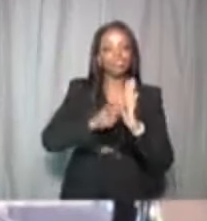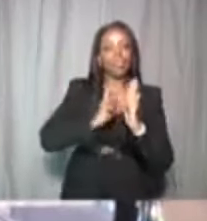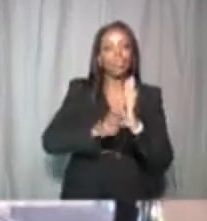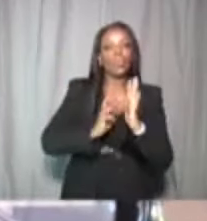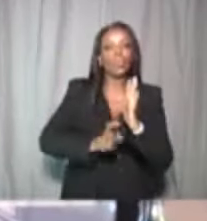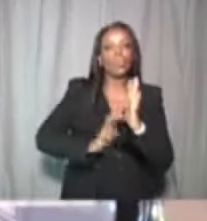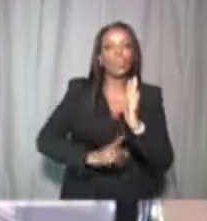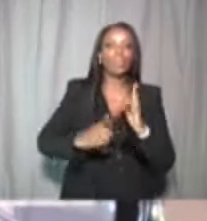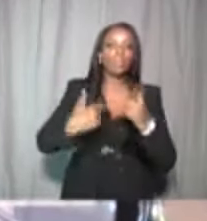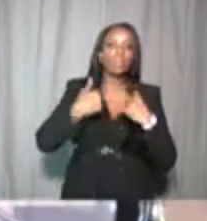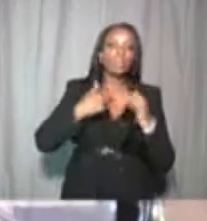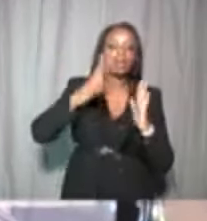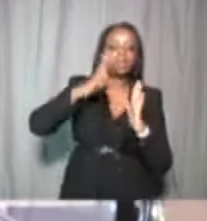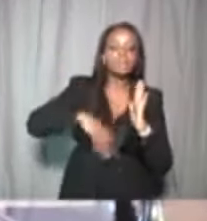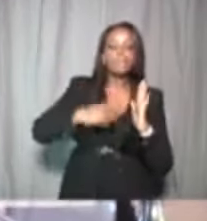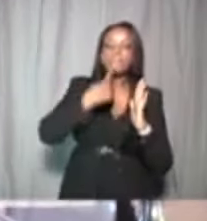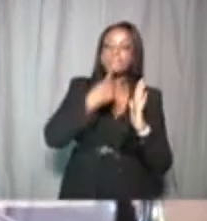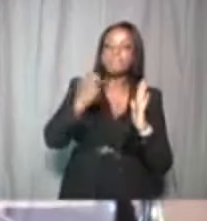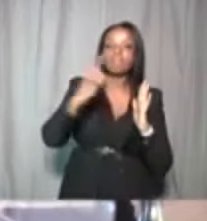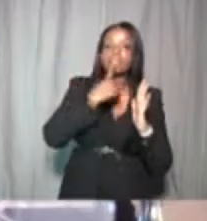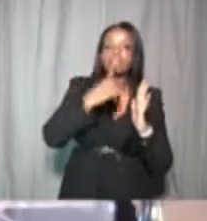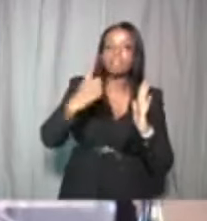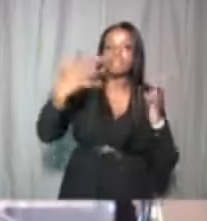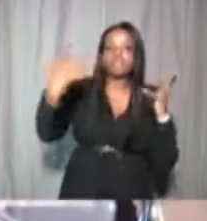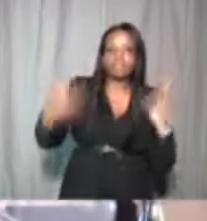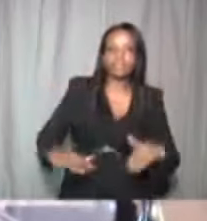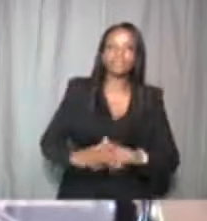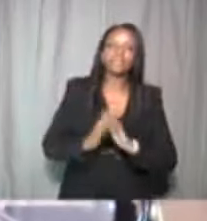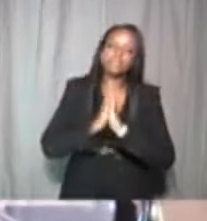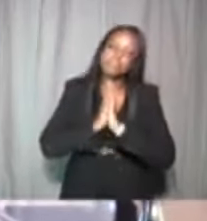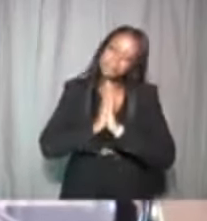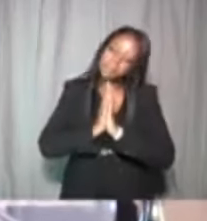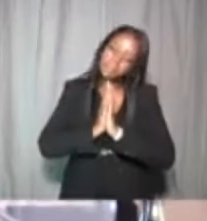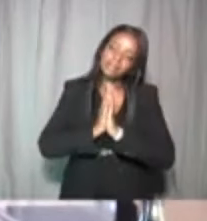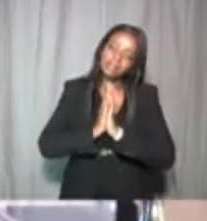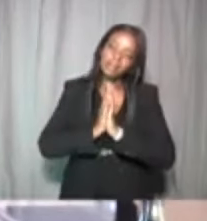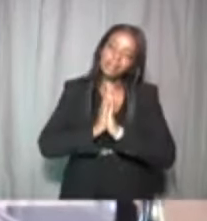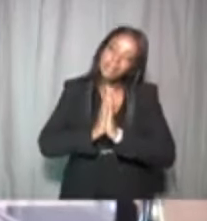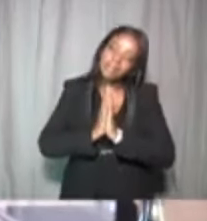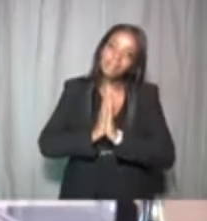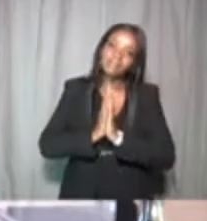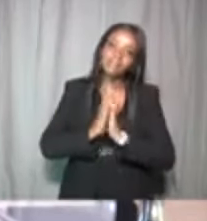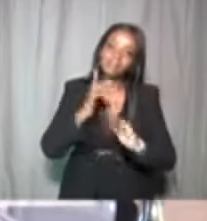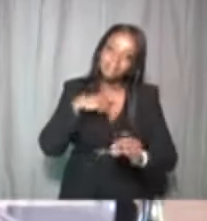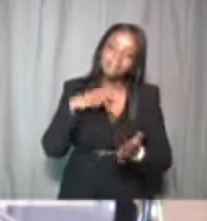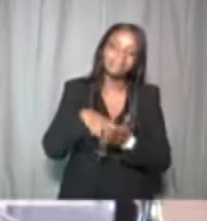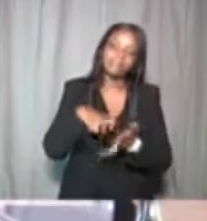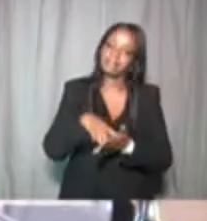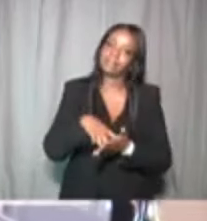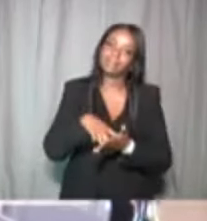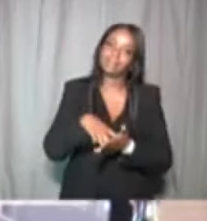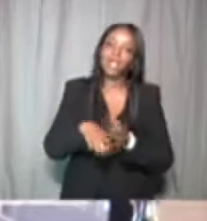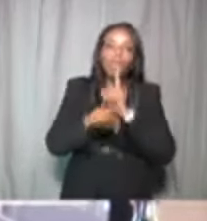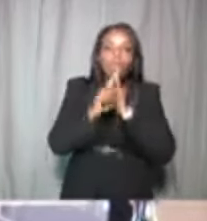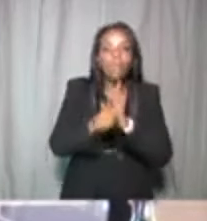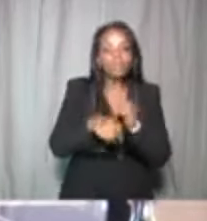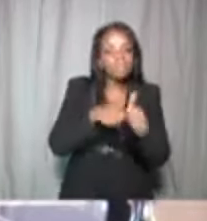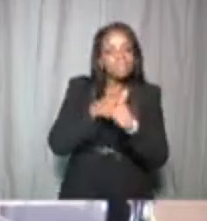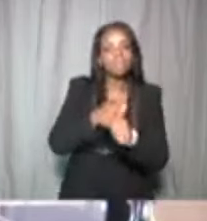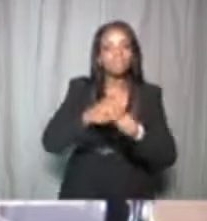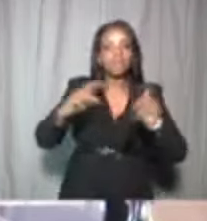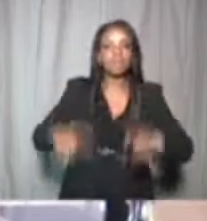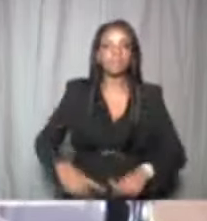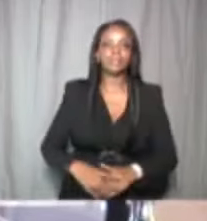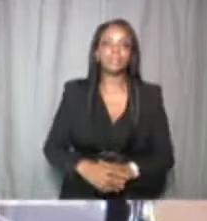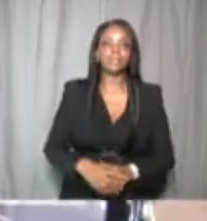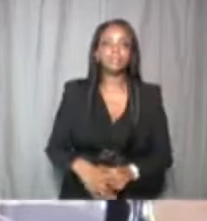Please, please, I want to beg you, can you all be orderly? If there is